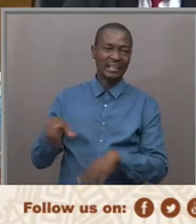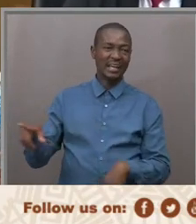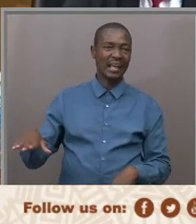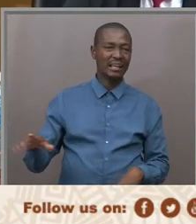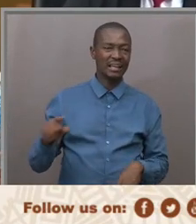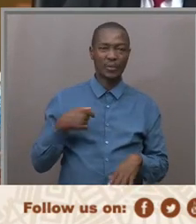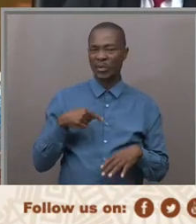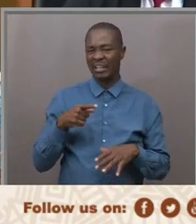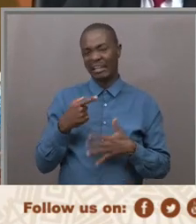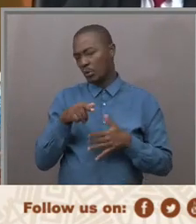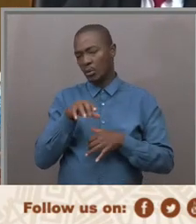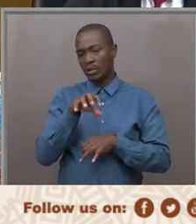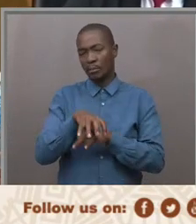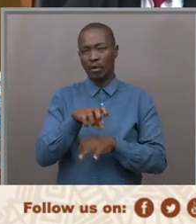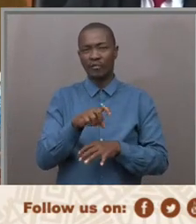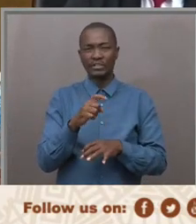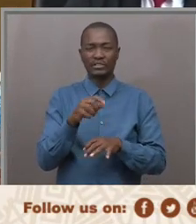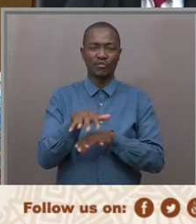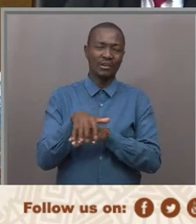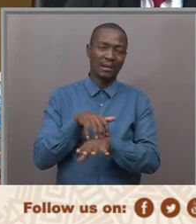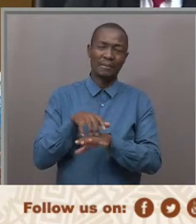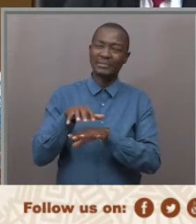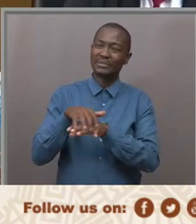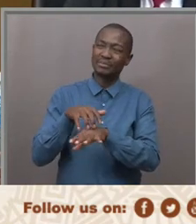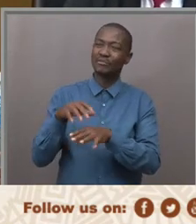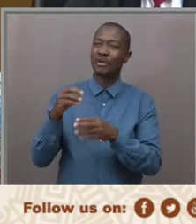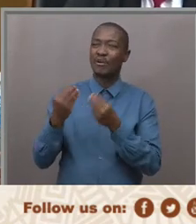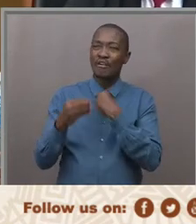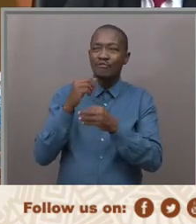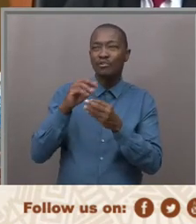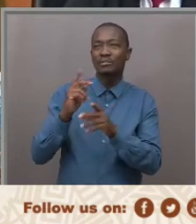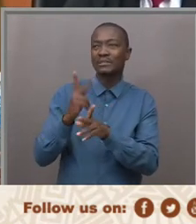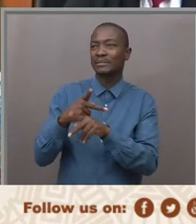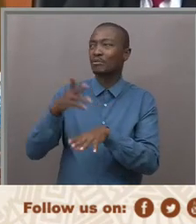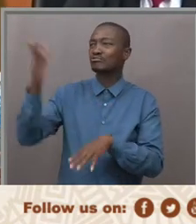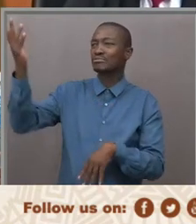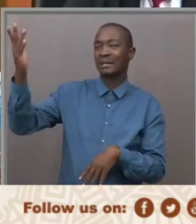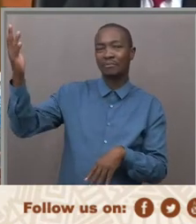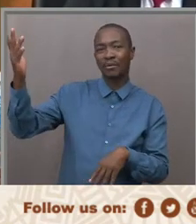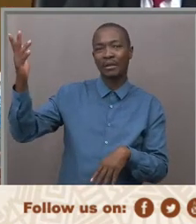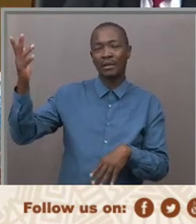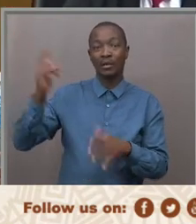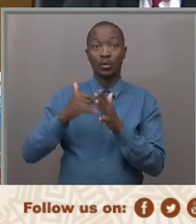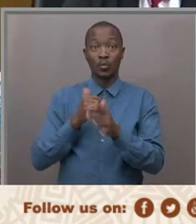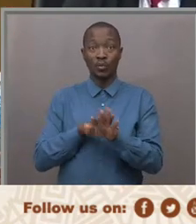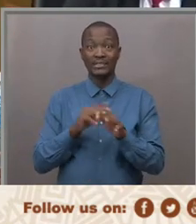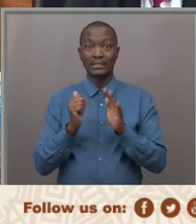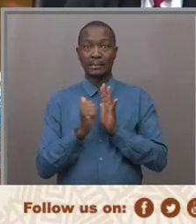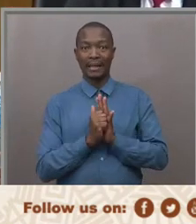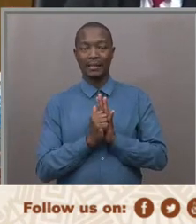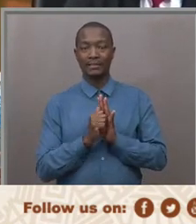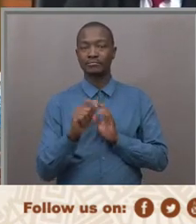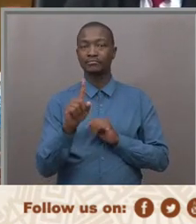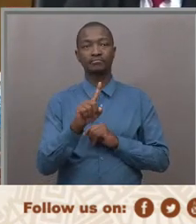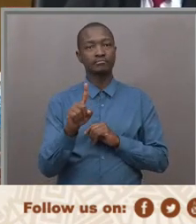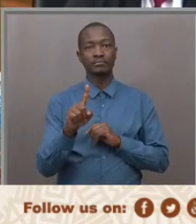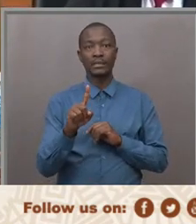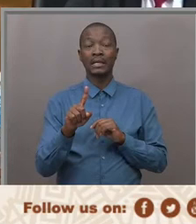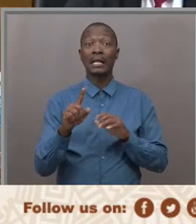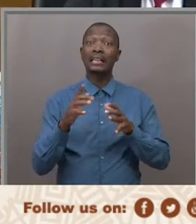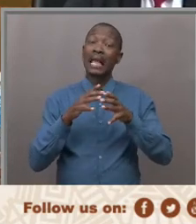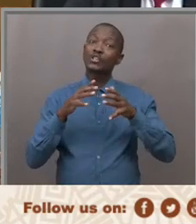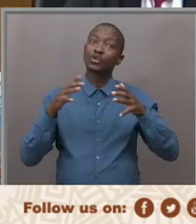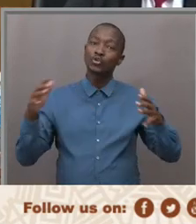agricultural province, so food must be produced somewhere else, and then we just a market. There's huge